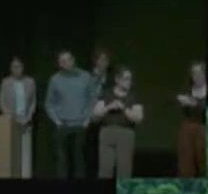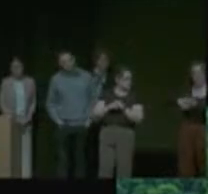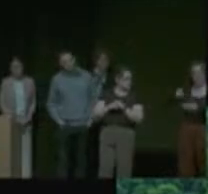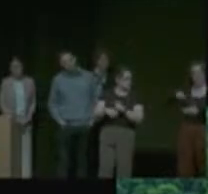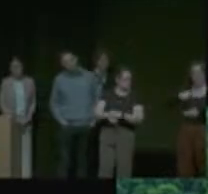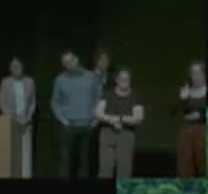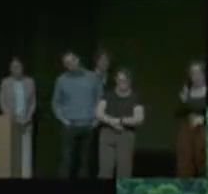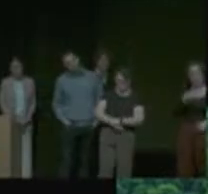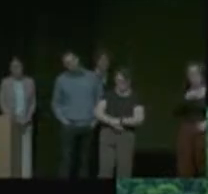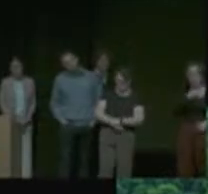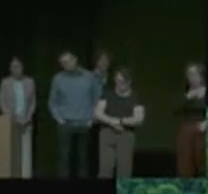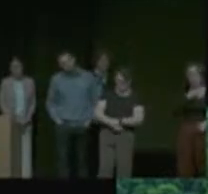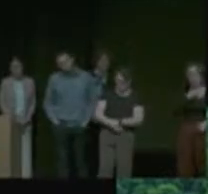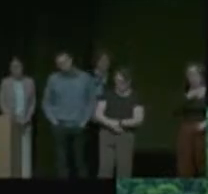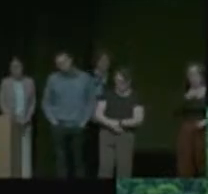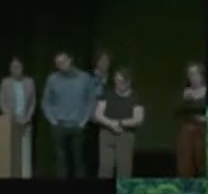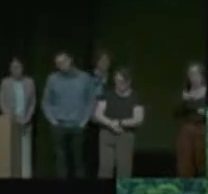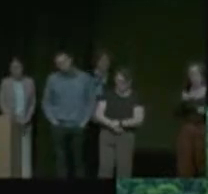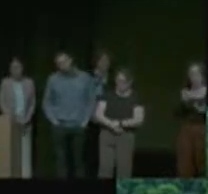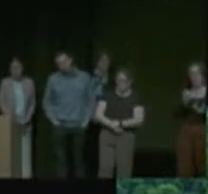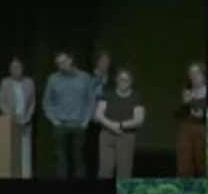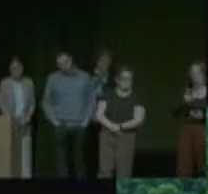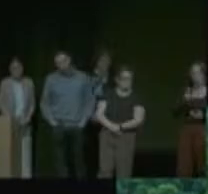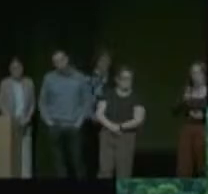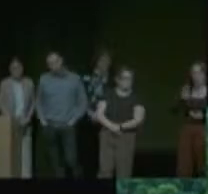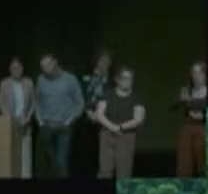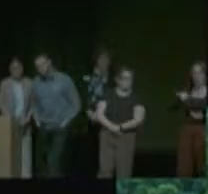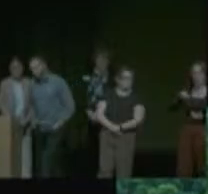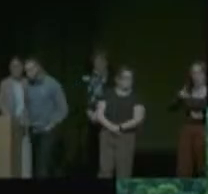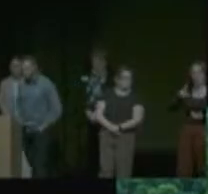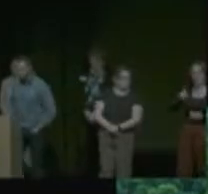curious, is how many cubic yards does one of your clamshells hold?